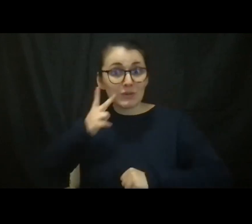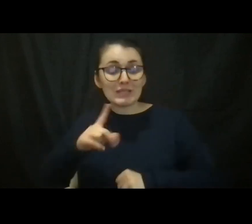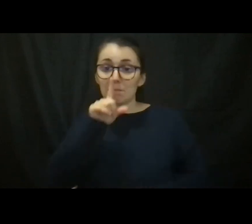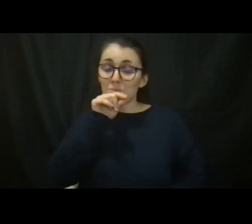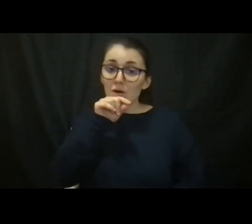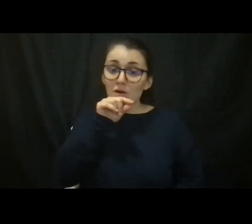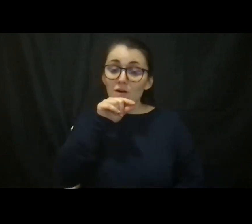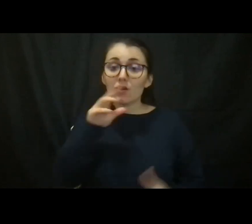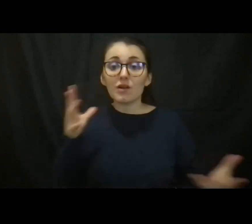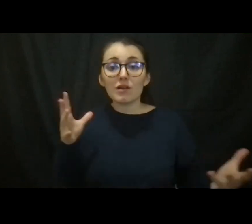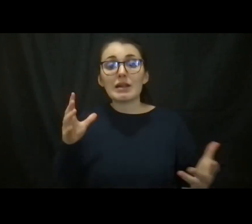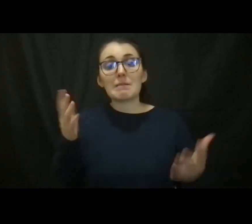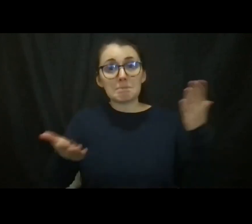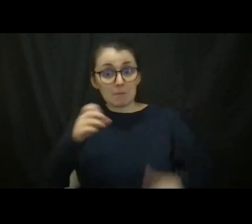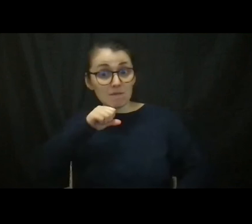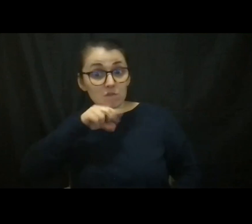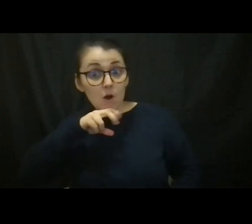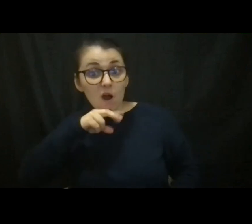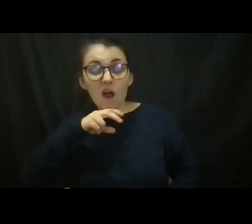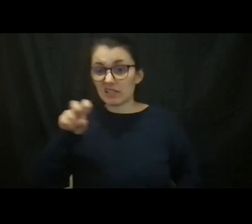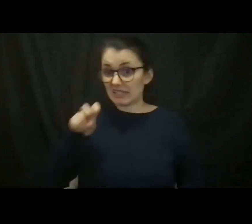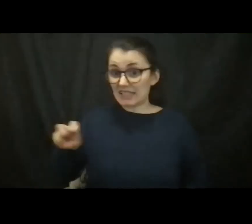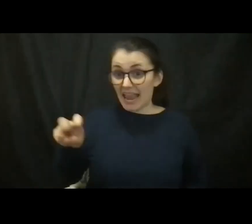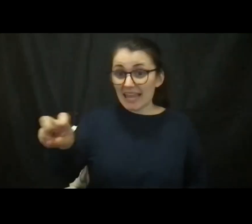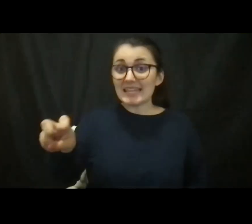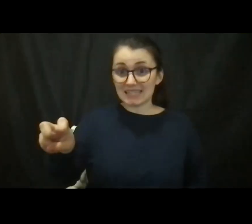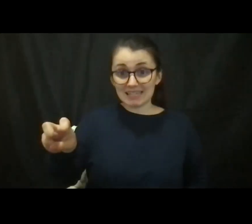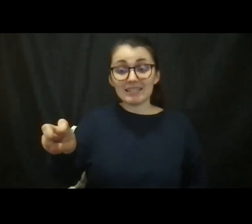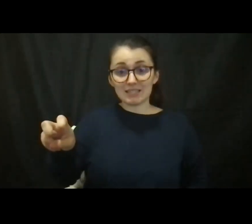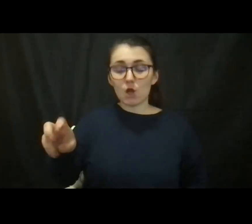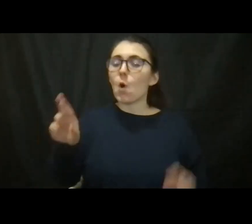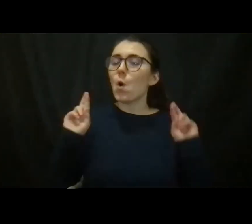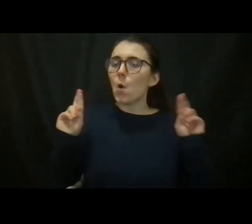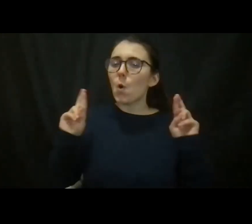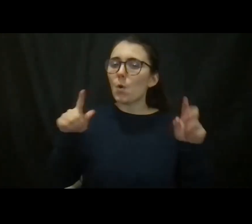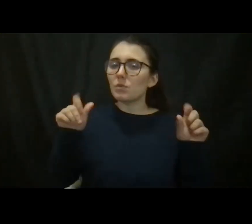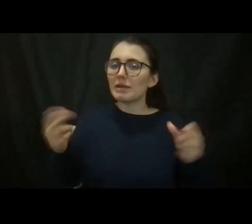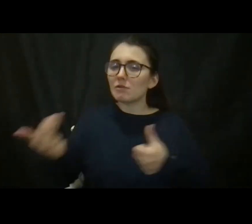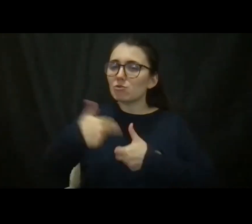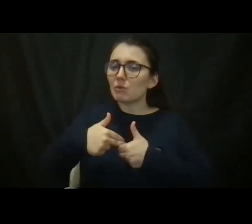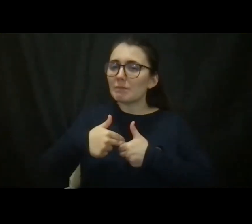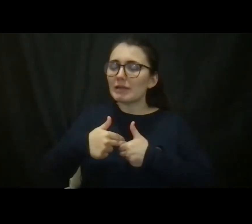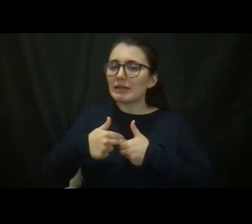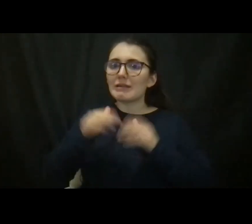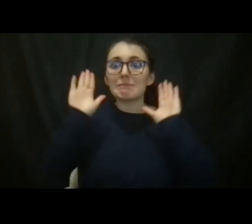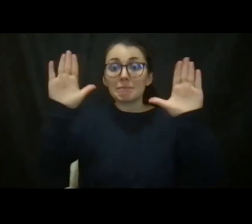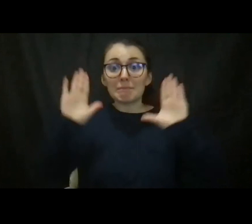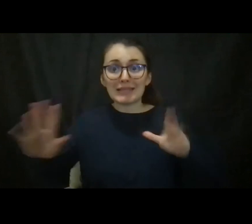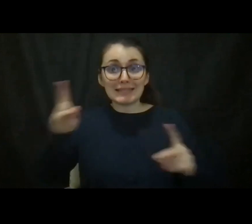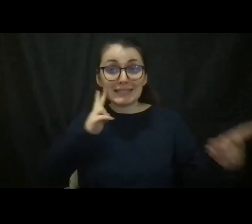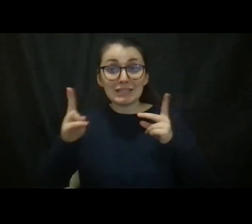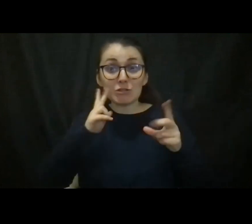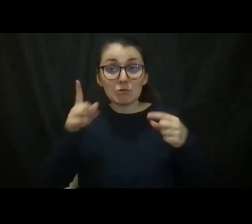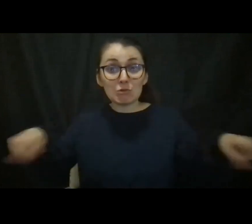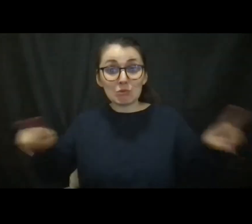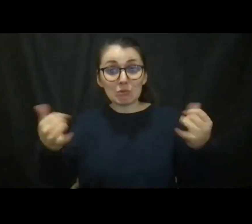we're going to try to look for some frogs and snakes. So I totally hope you can join me. It was fabulous to see you all